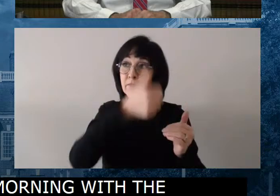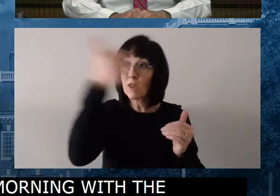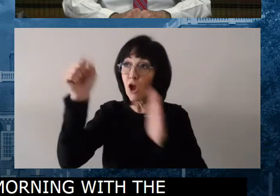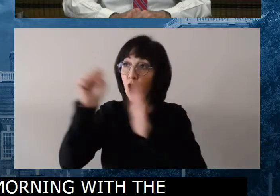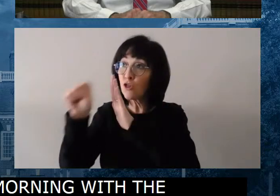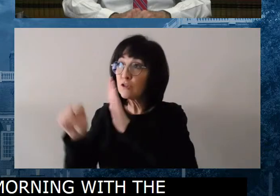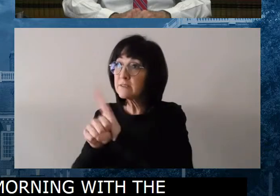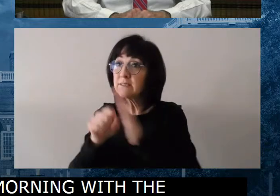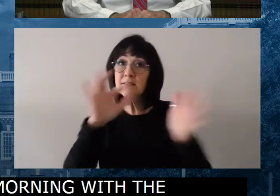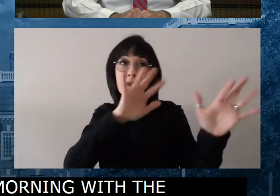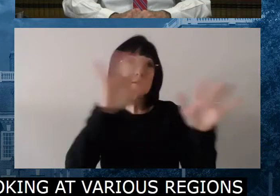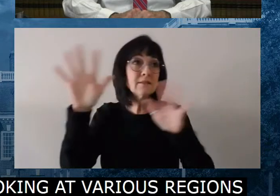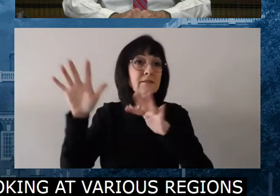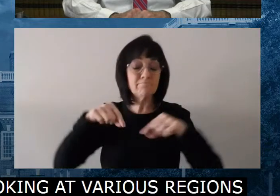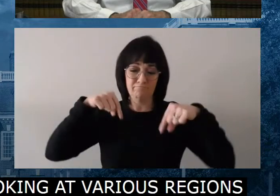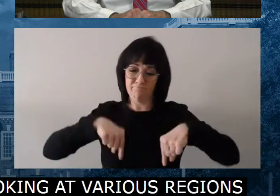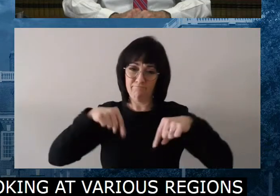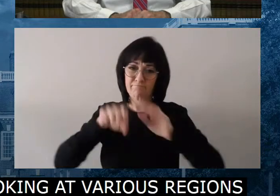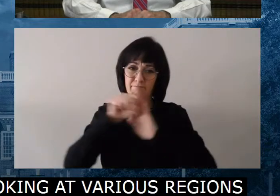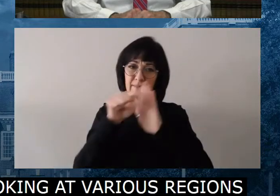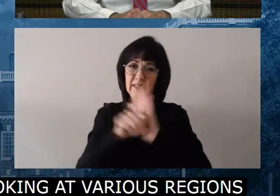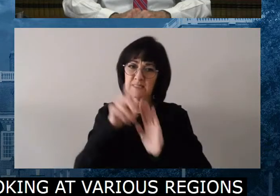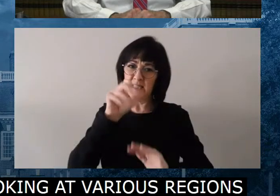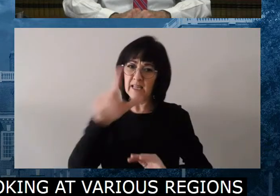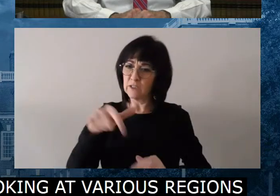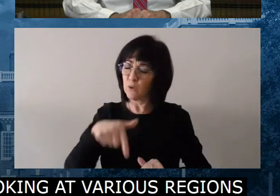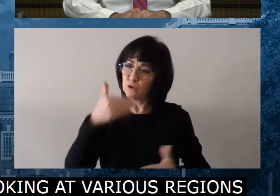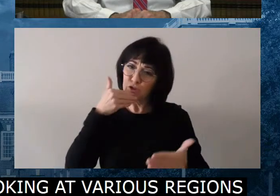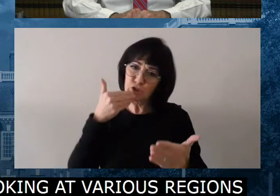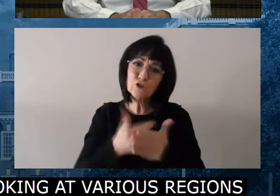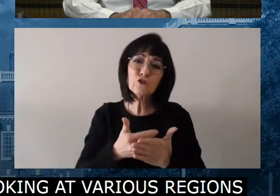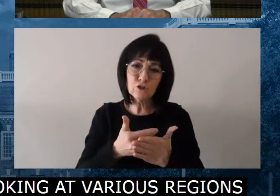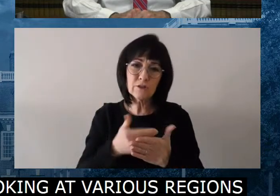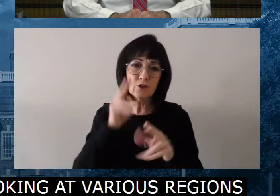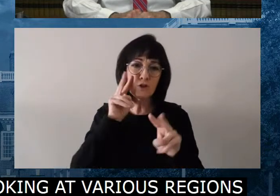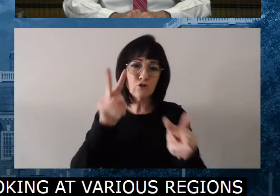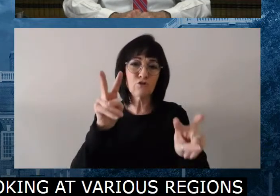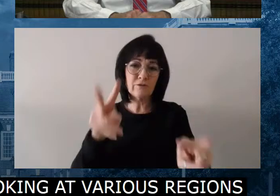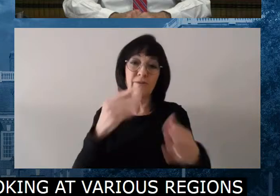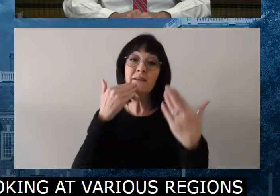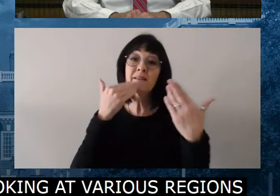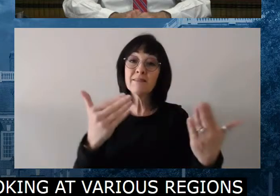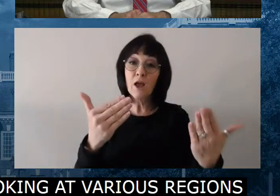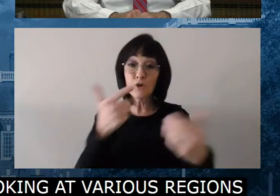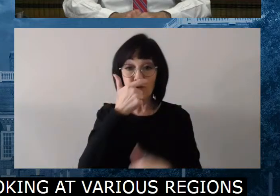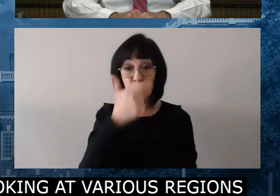and bullish on the state of Delaware in the months ahead. Thanks for joining us, and we'll see you next time.